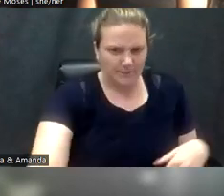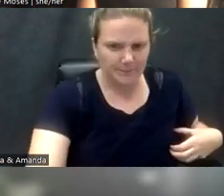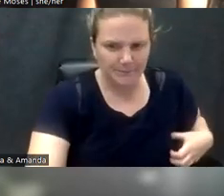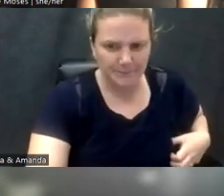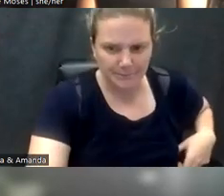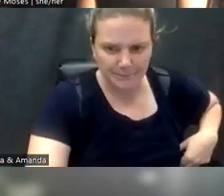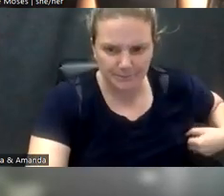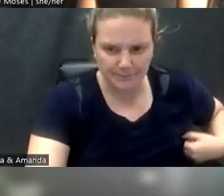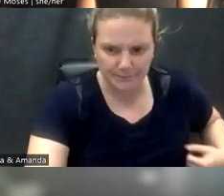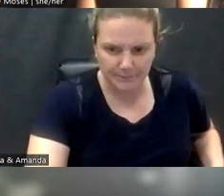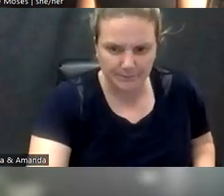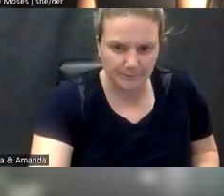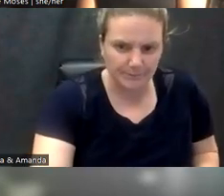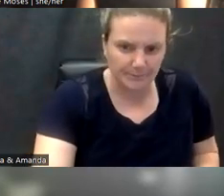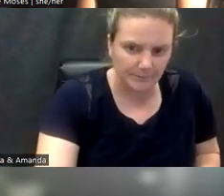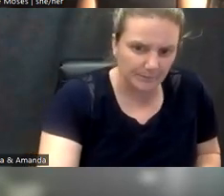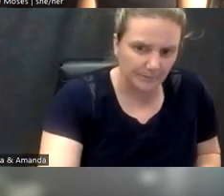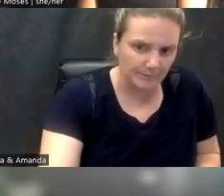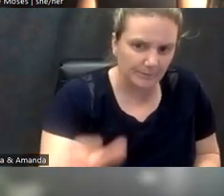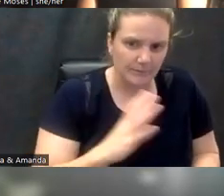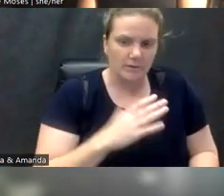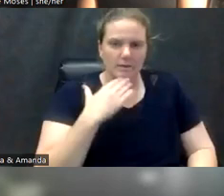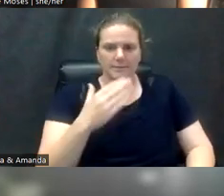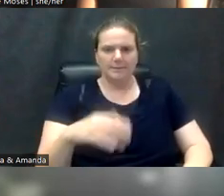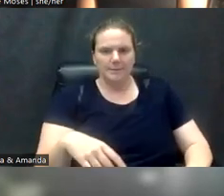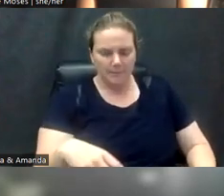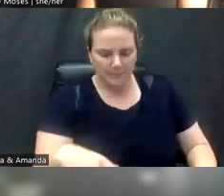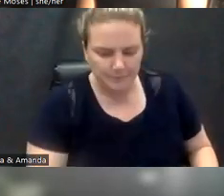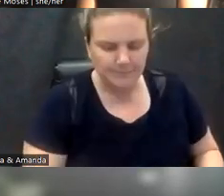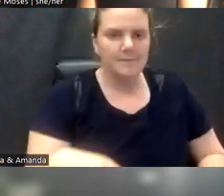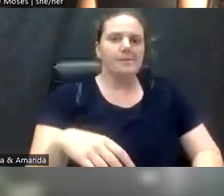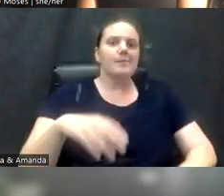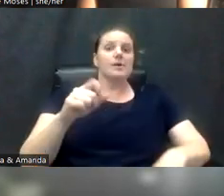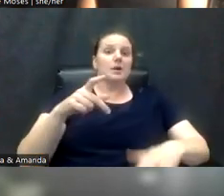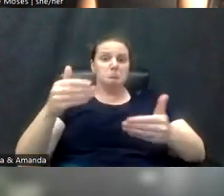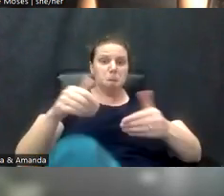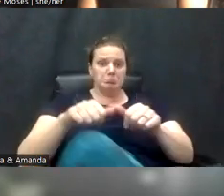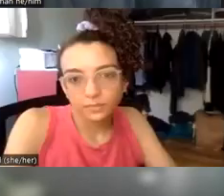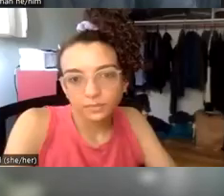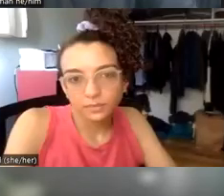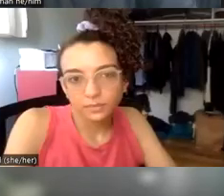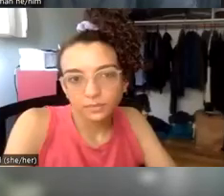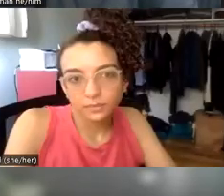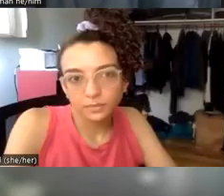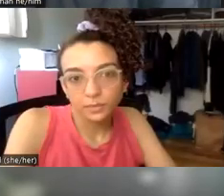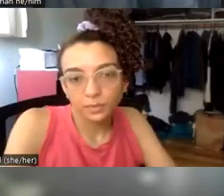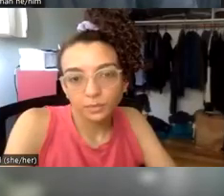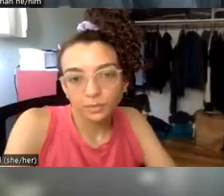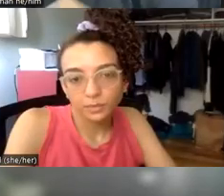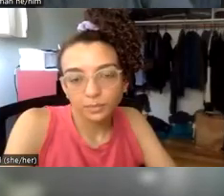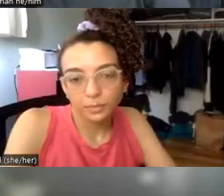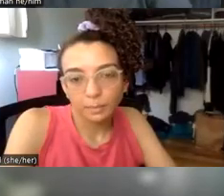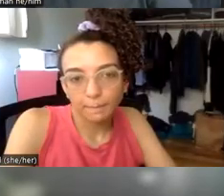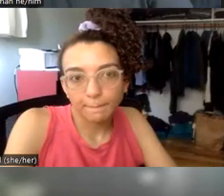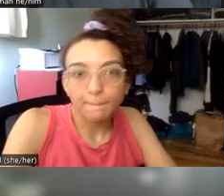sure. Thank you. Thank you, Commissioner Debbie. You can continue. Okay. So then,